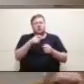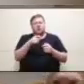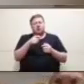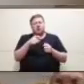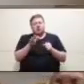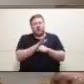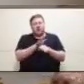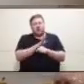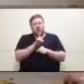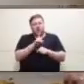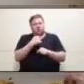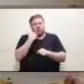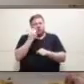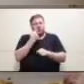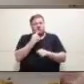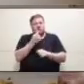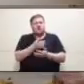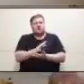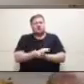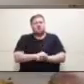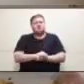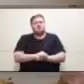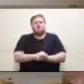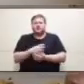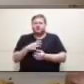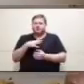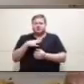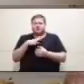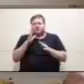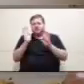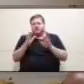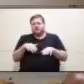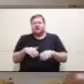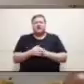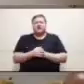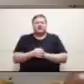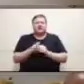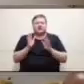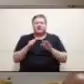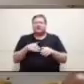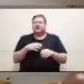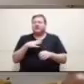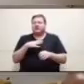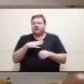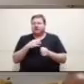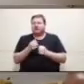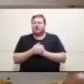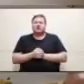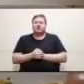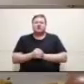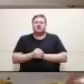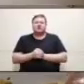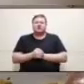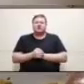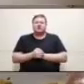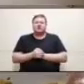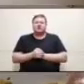All right. Okay, let's leave it. Let's leave it. That's fine.